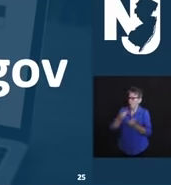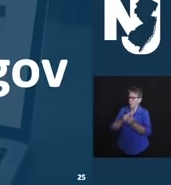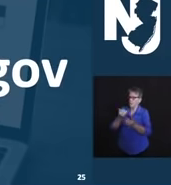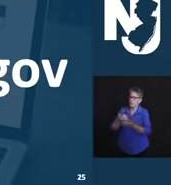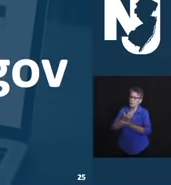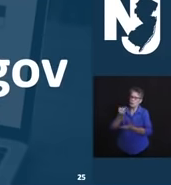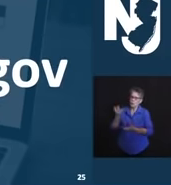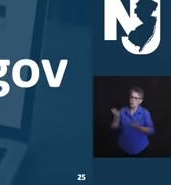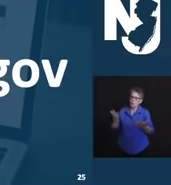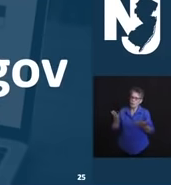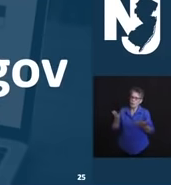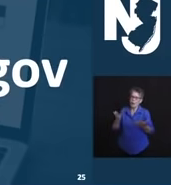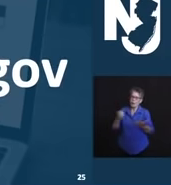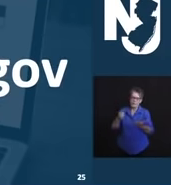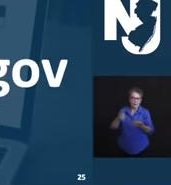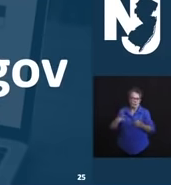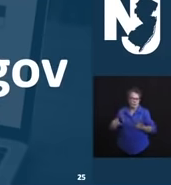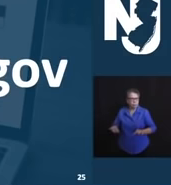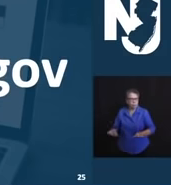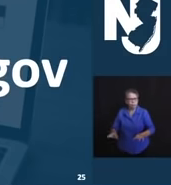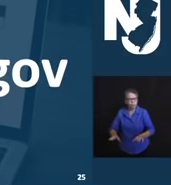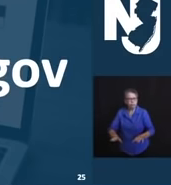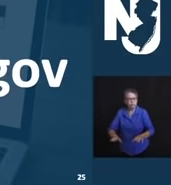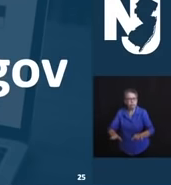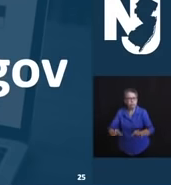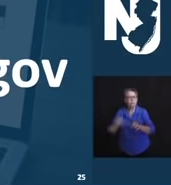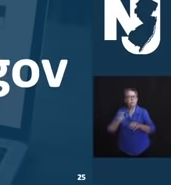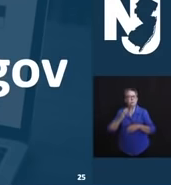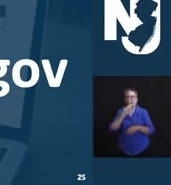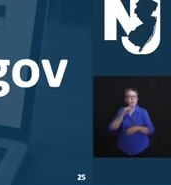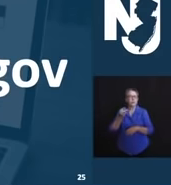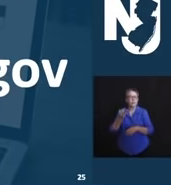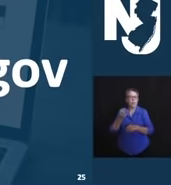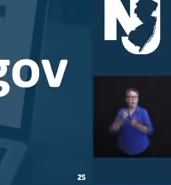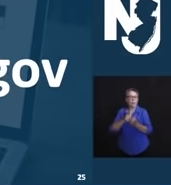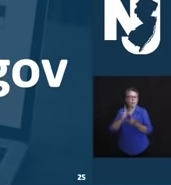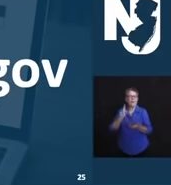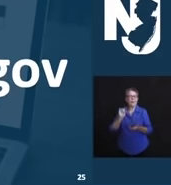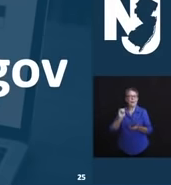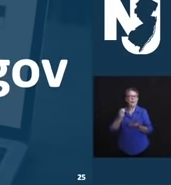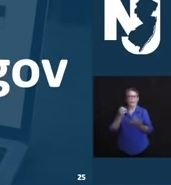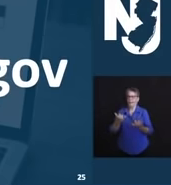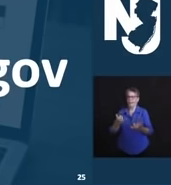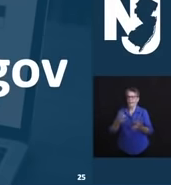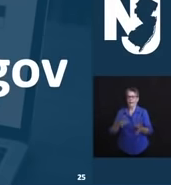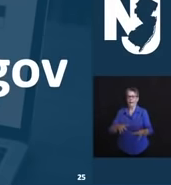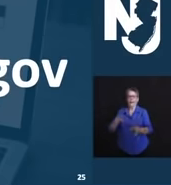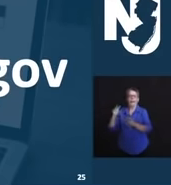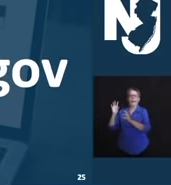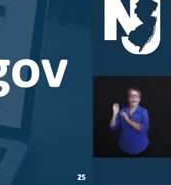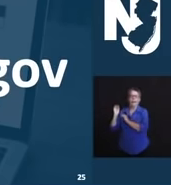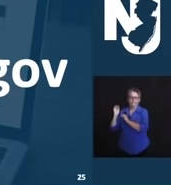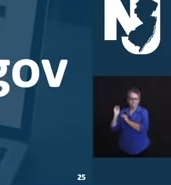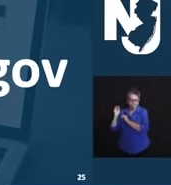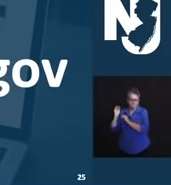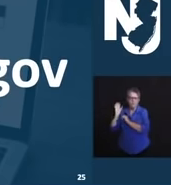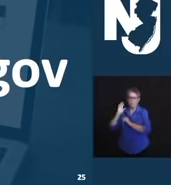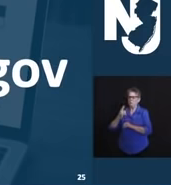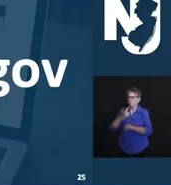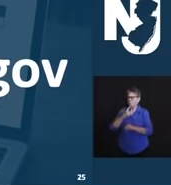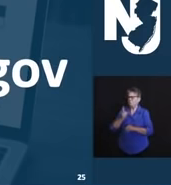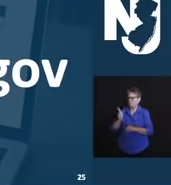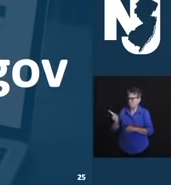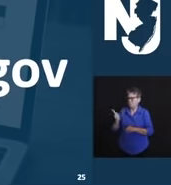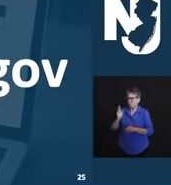of us for the knowledge and warmth he brought to our administration. Good luck to you, buddy. God bless you. Stay close. On that note, please